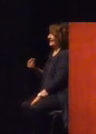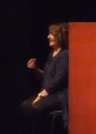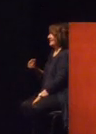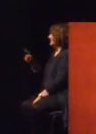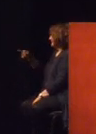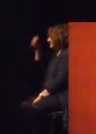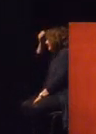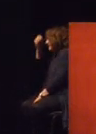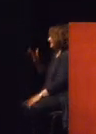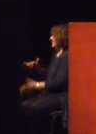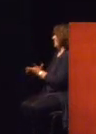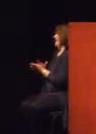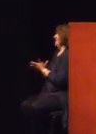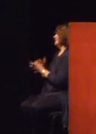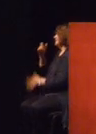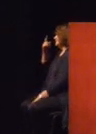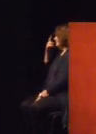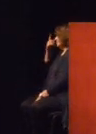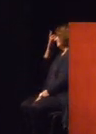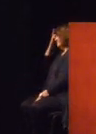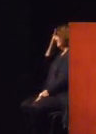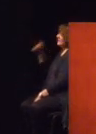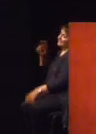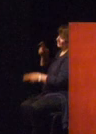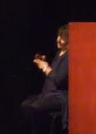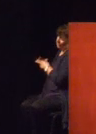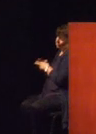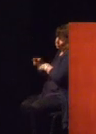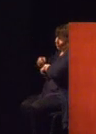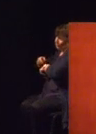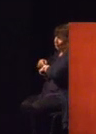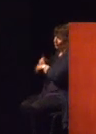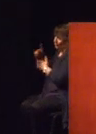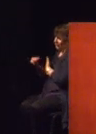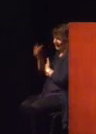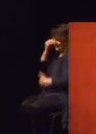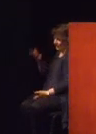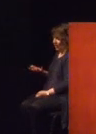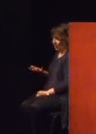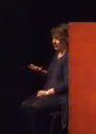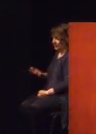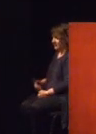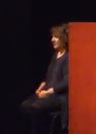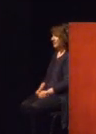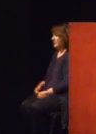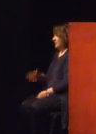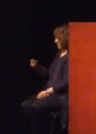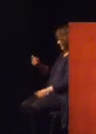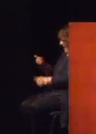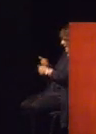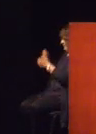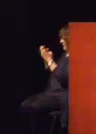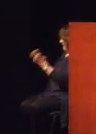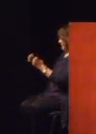just know that it's, for the most part, it's going to be short, very short-term projects, and every effort is